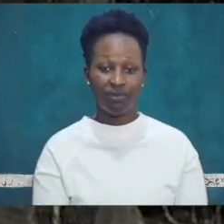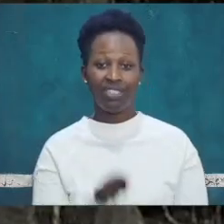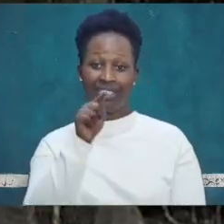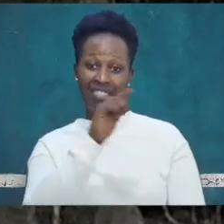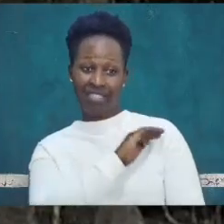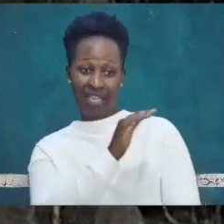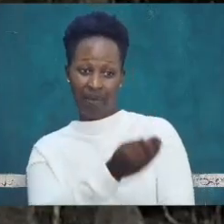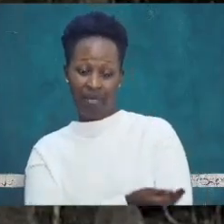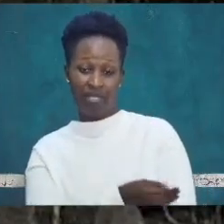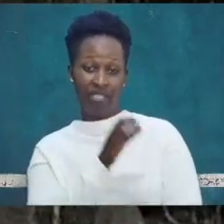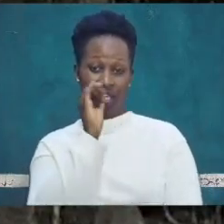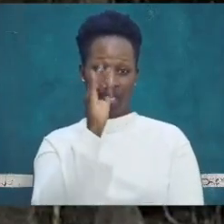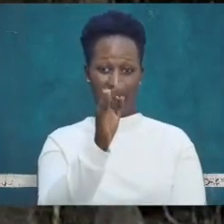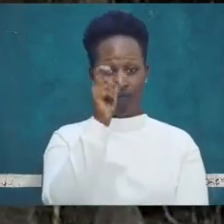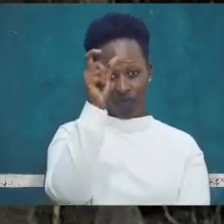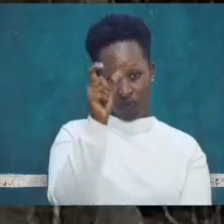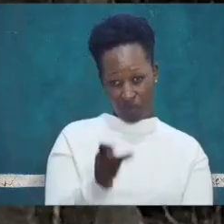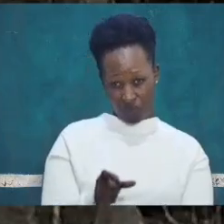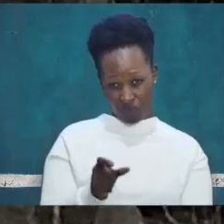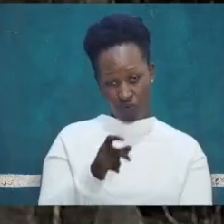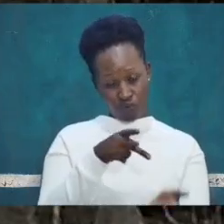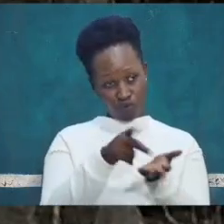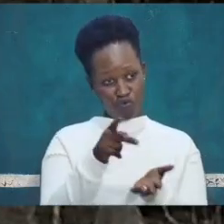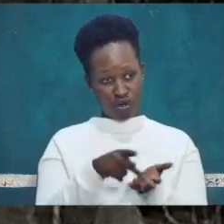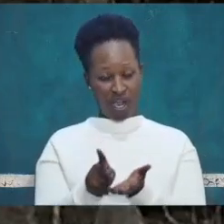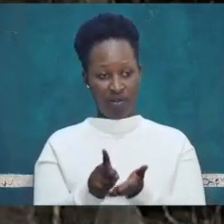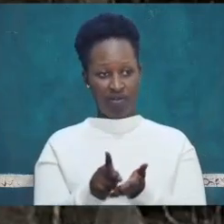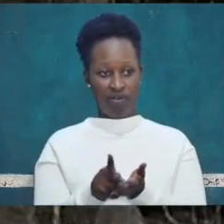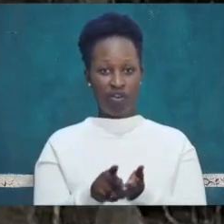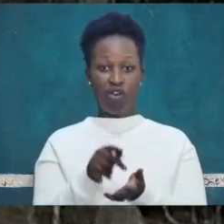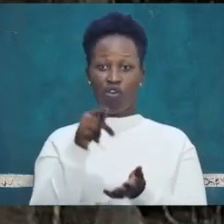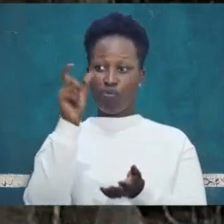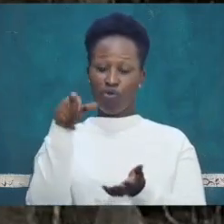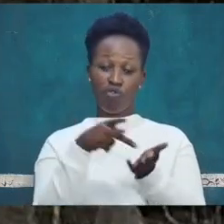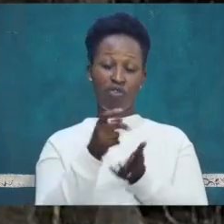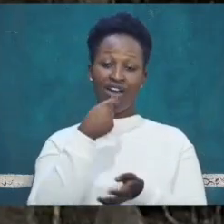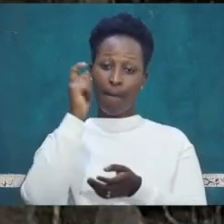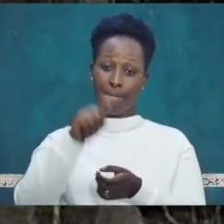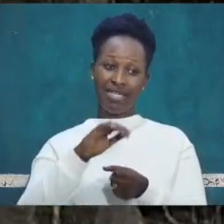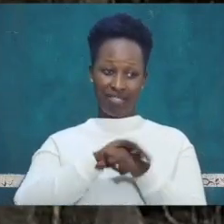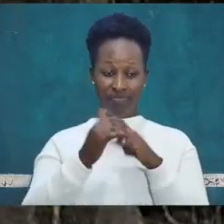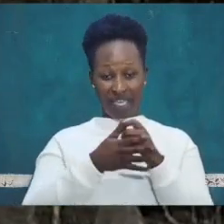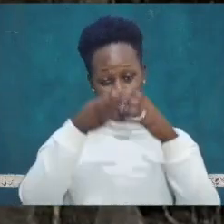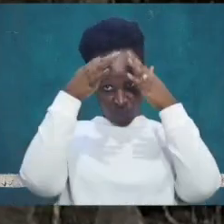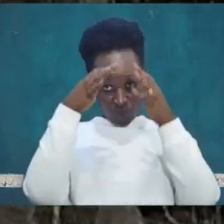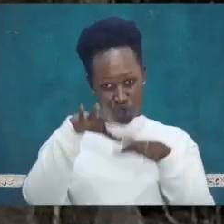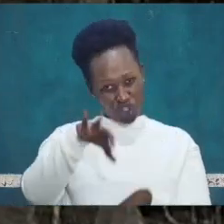of a consumer. A consumer must make choice. A consumer